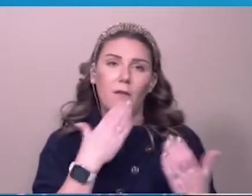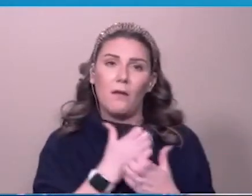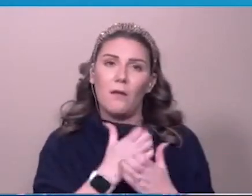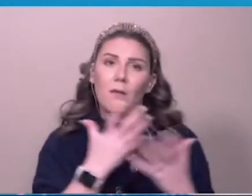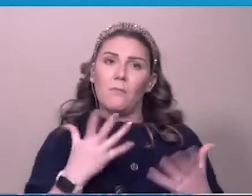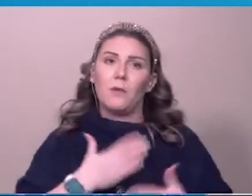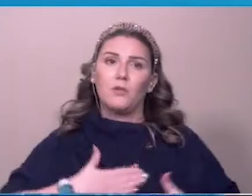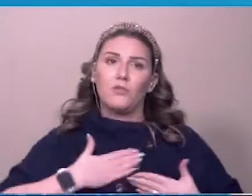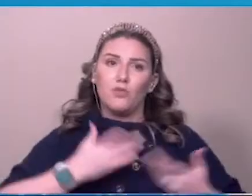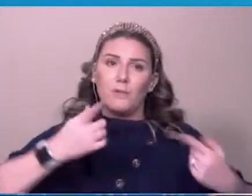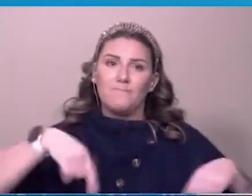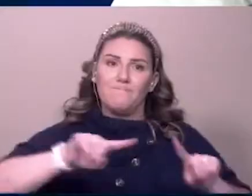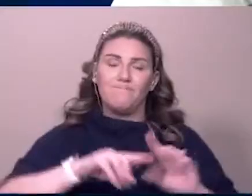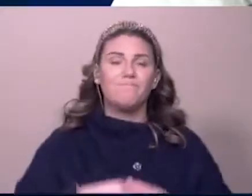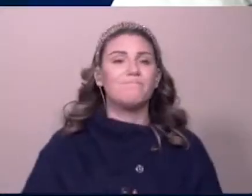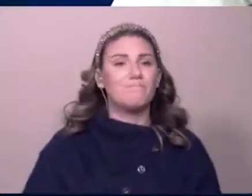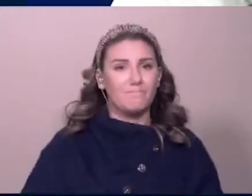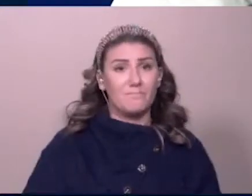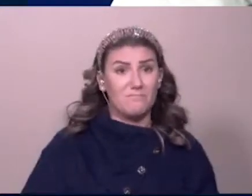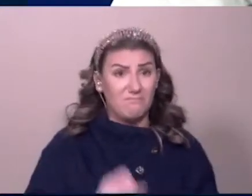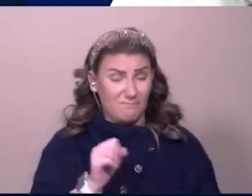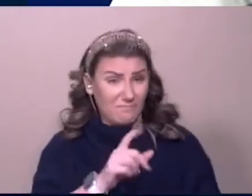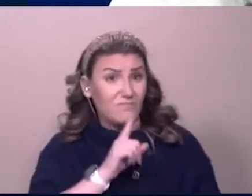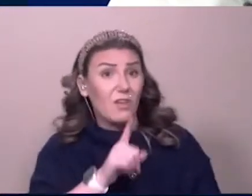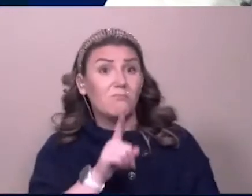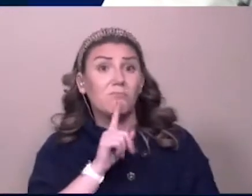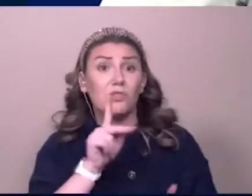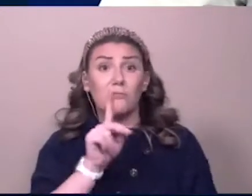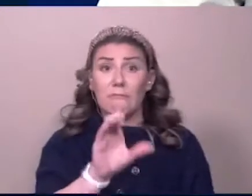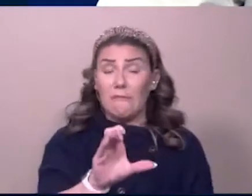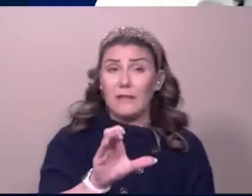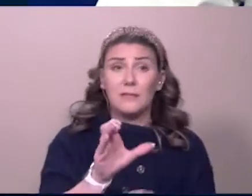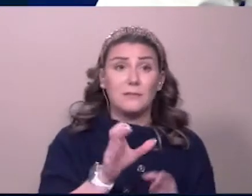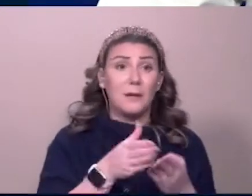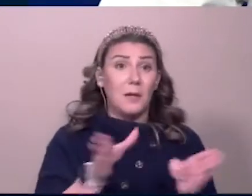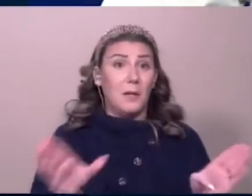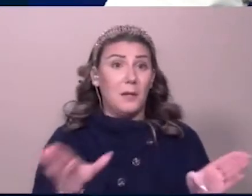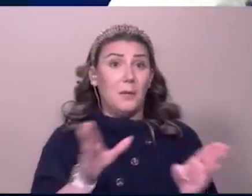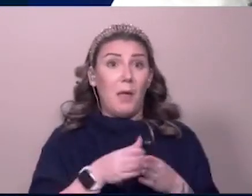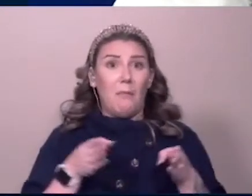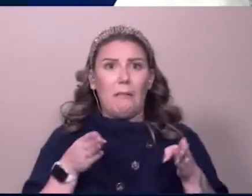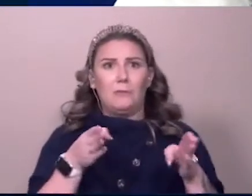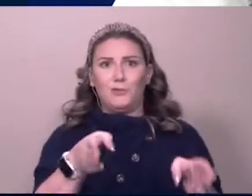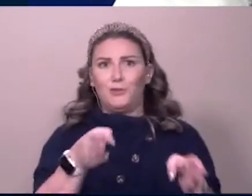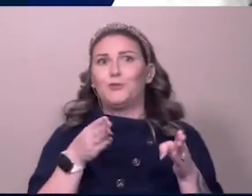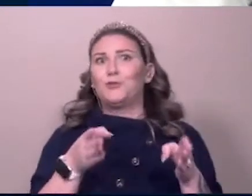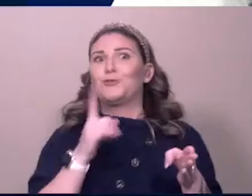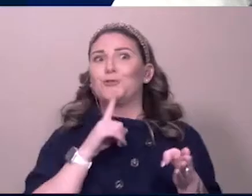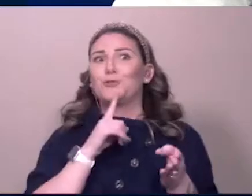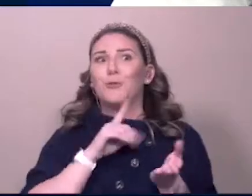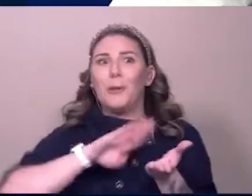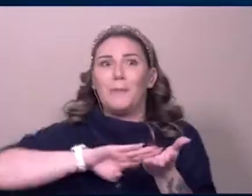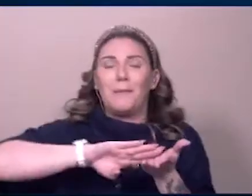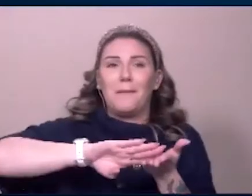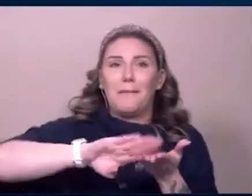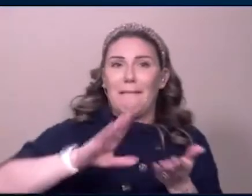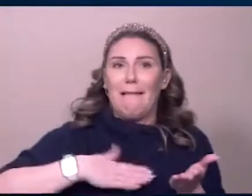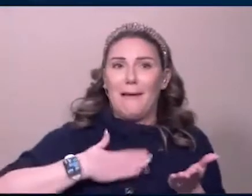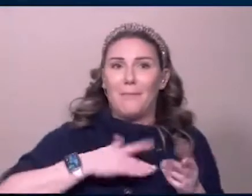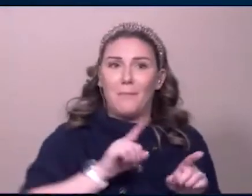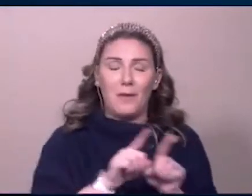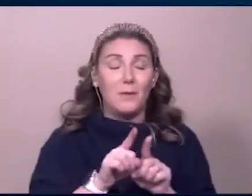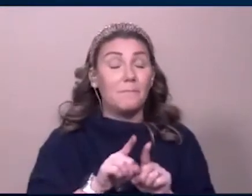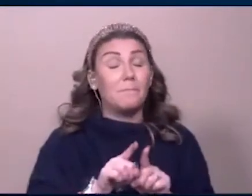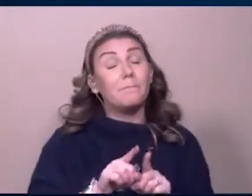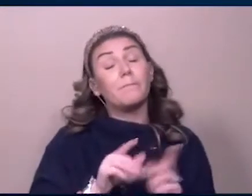that. Yep. I'm sure the Kansas City Public street crews helped are happy too. Mark, Steele, how are things